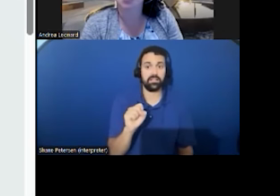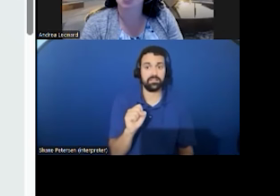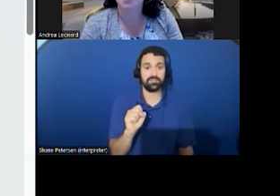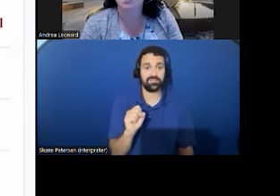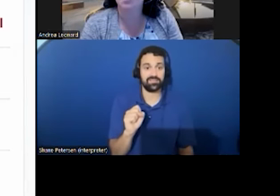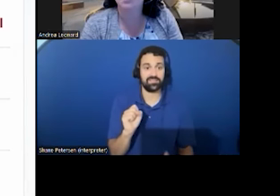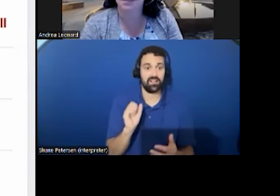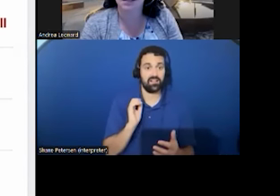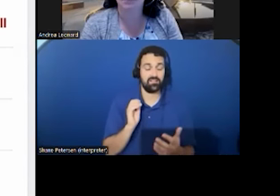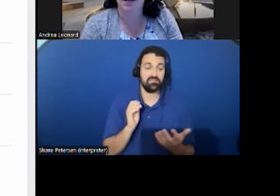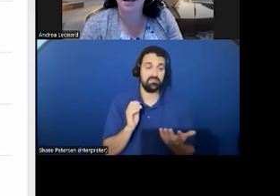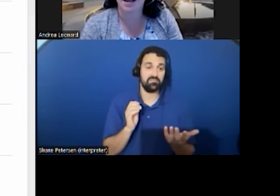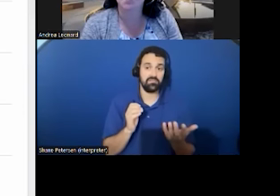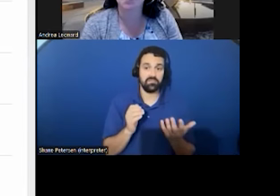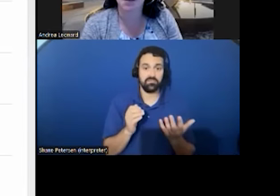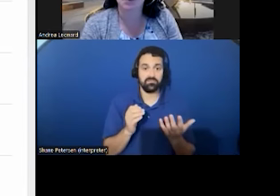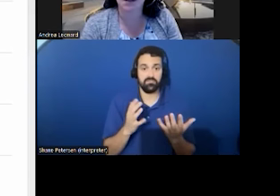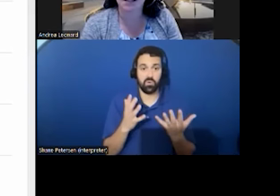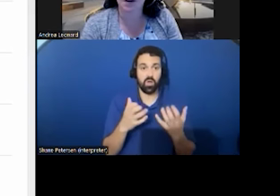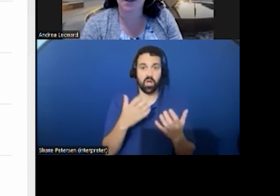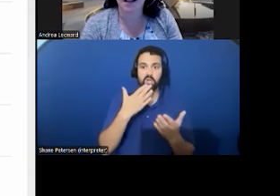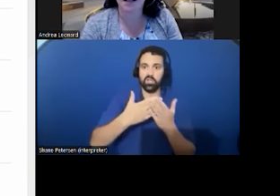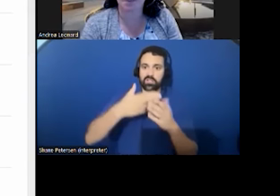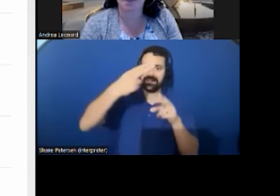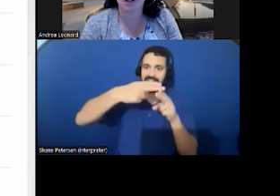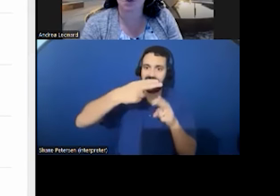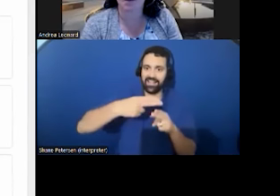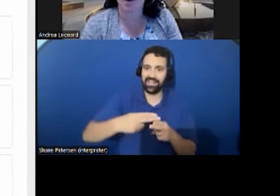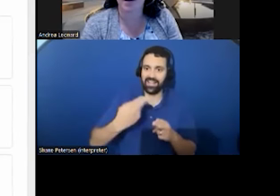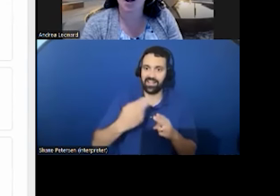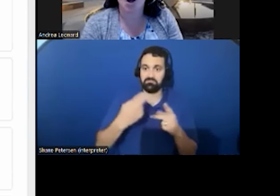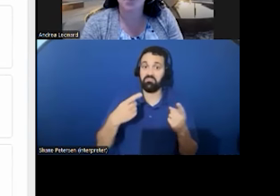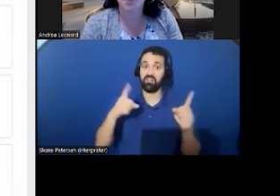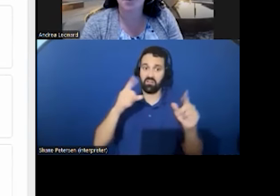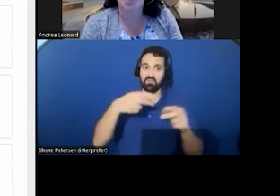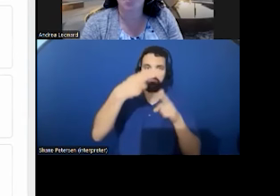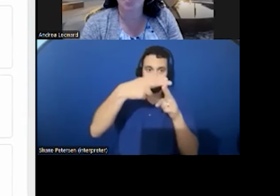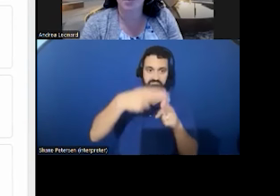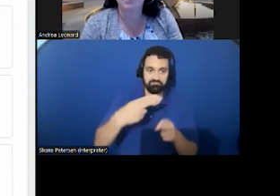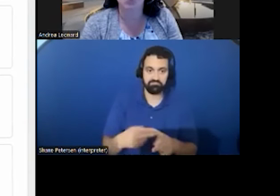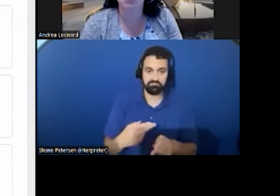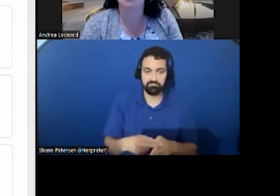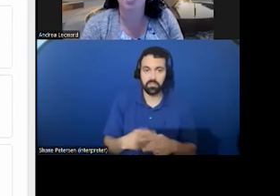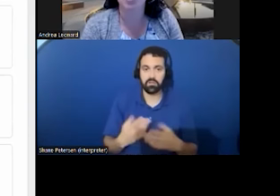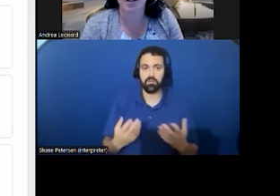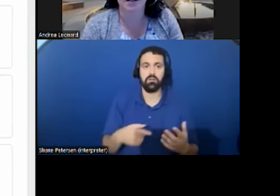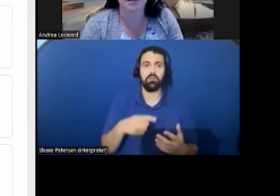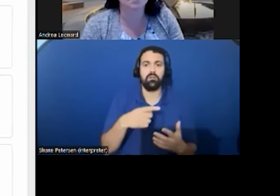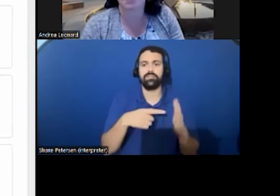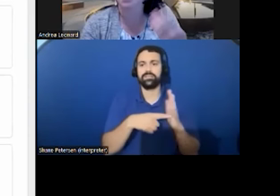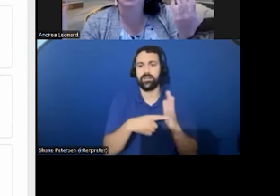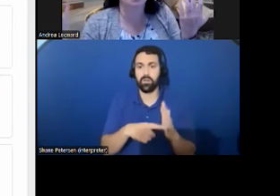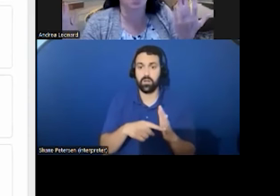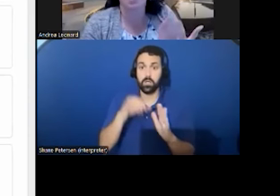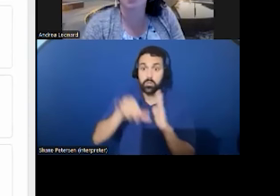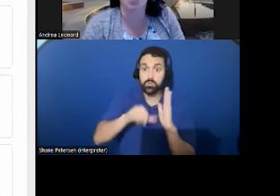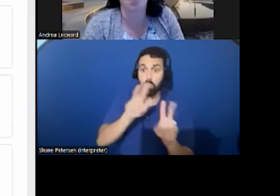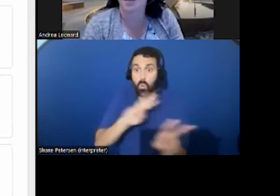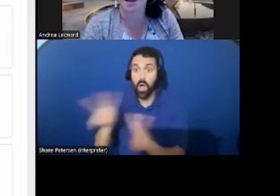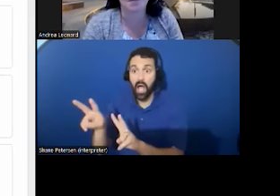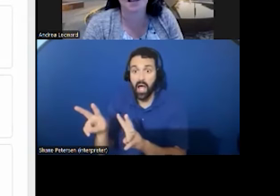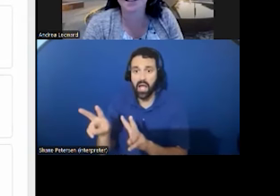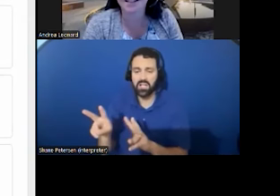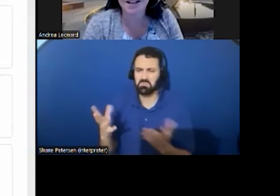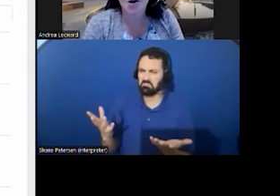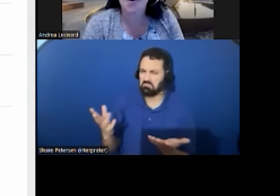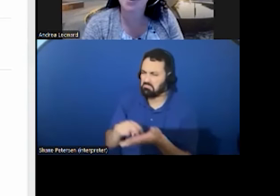course to be successfully named, as we said in the examples, to avoid, we don't want to call things YouTube watch this, because I don't know what